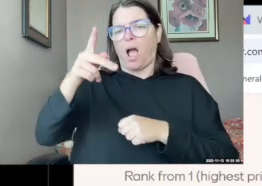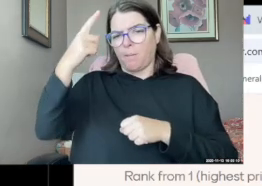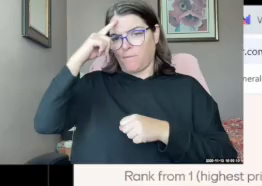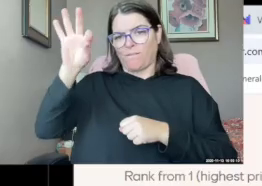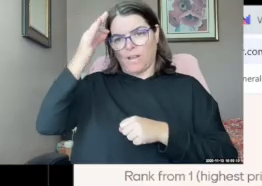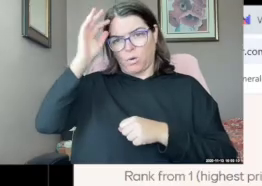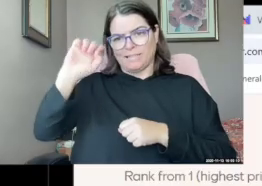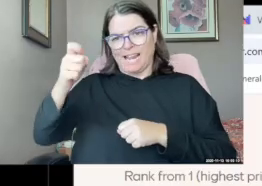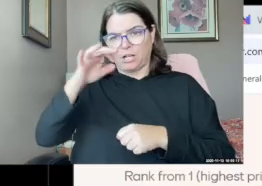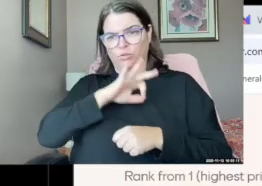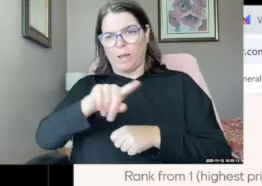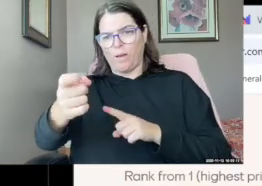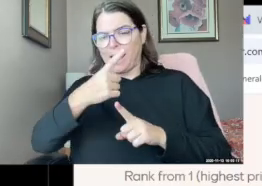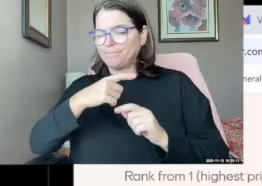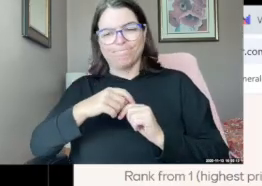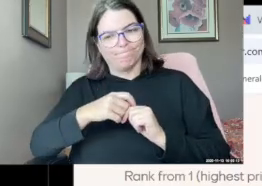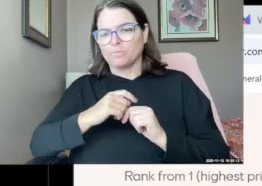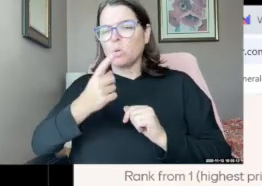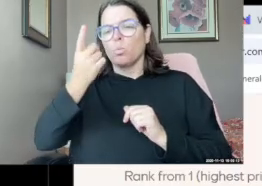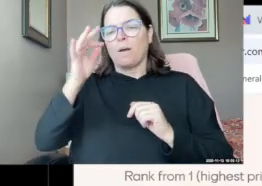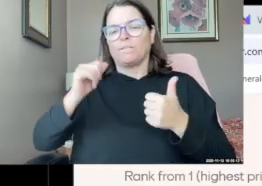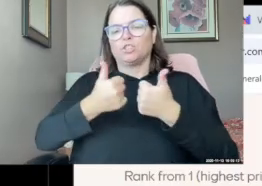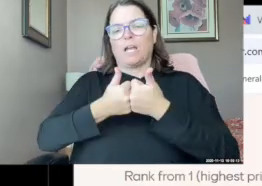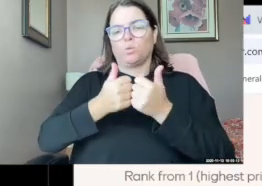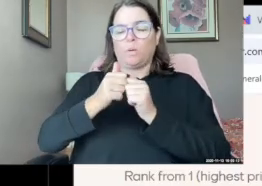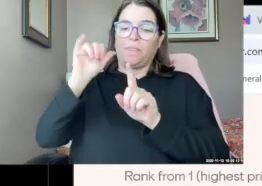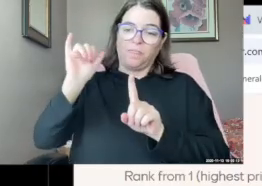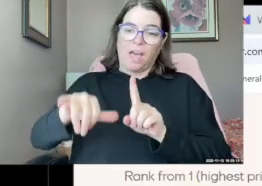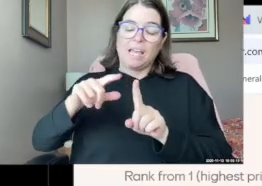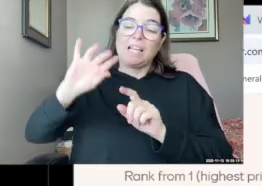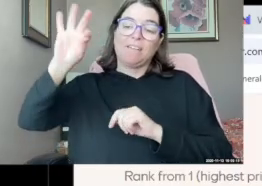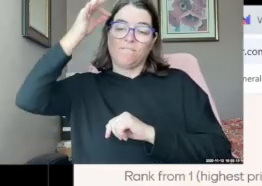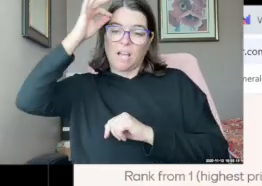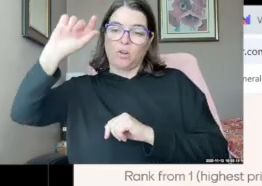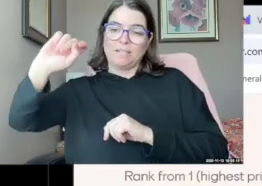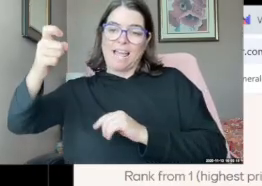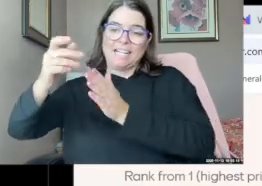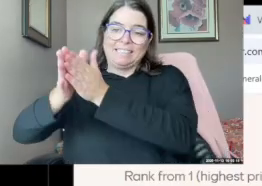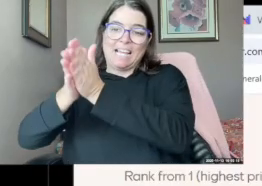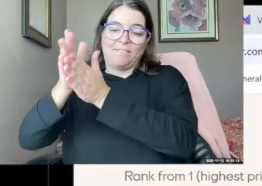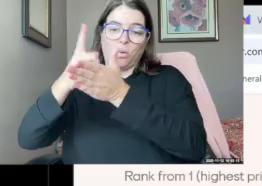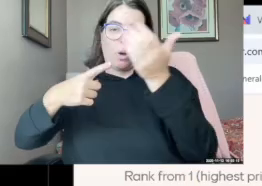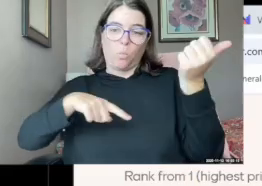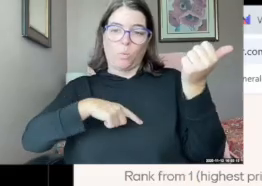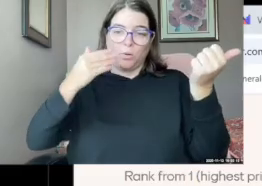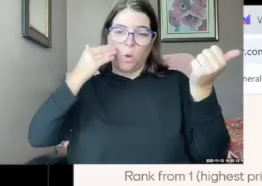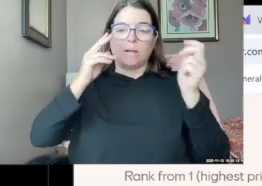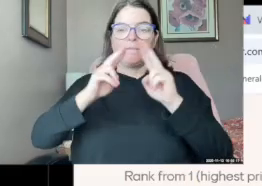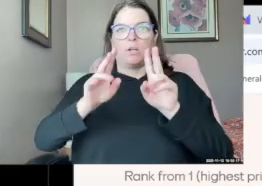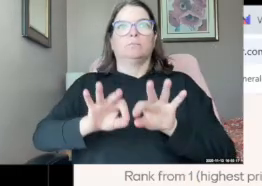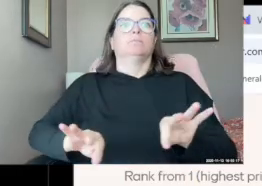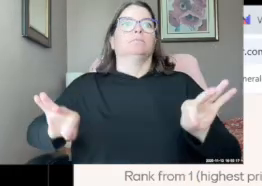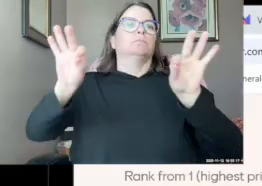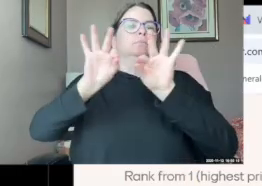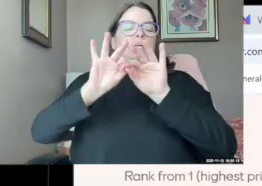not actually consider making up the federal tax credit. So one of the challenges we have there is that the federal